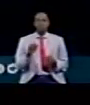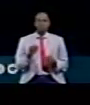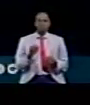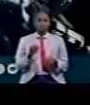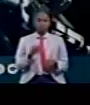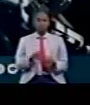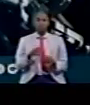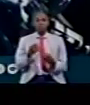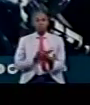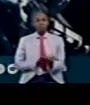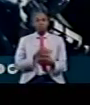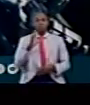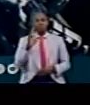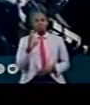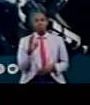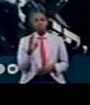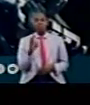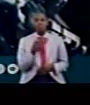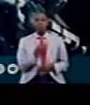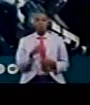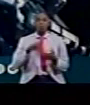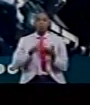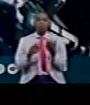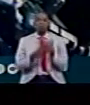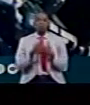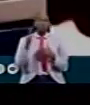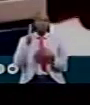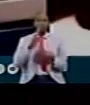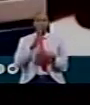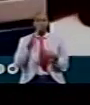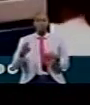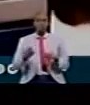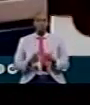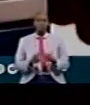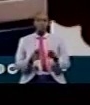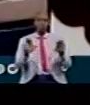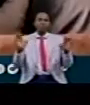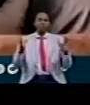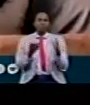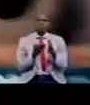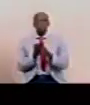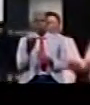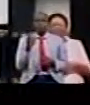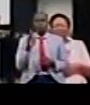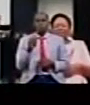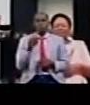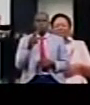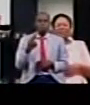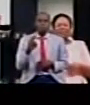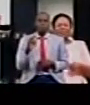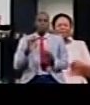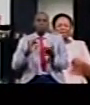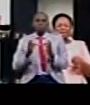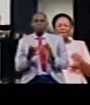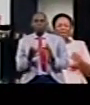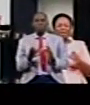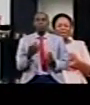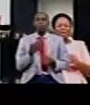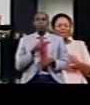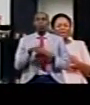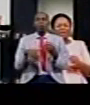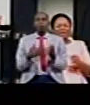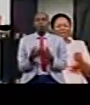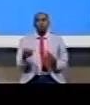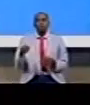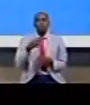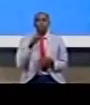their husband. I hope you know that it can be very painful and it can be very discouraging and it can be very demoralizing